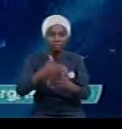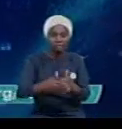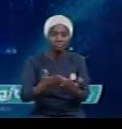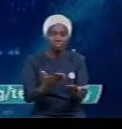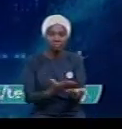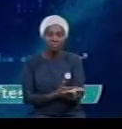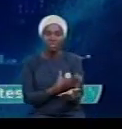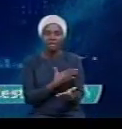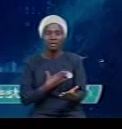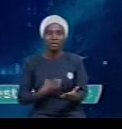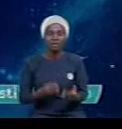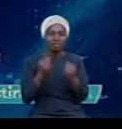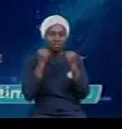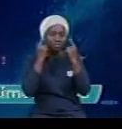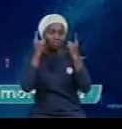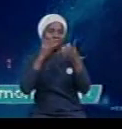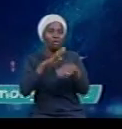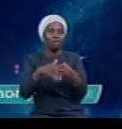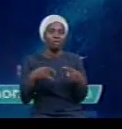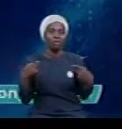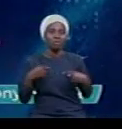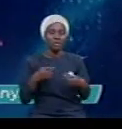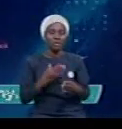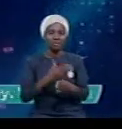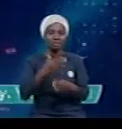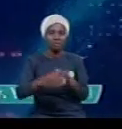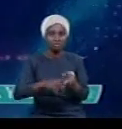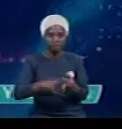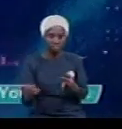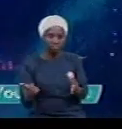pains completely disappeared. Praise the Lord.